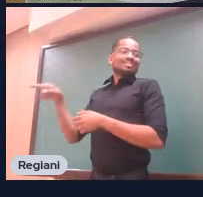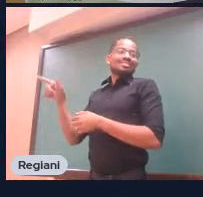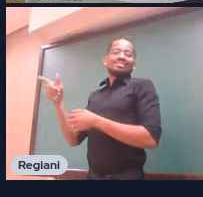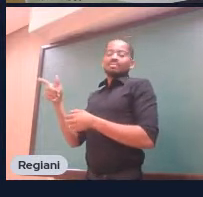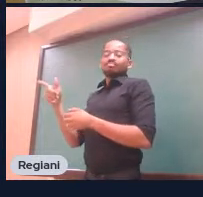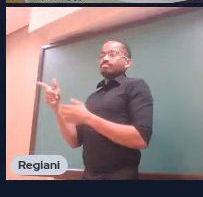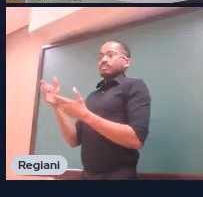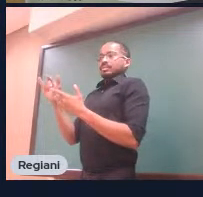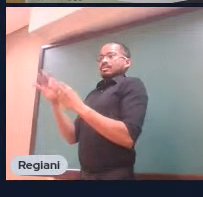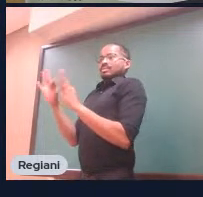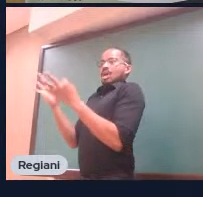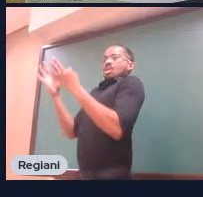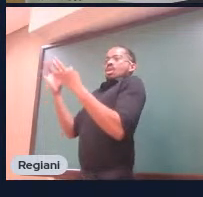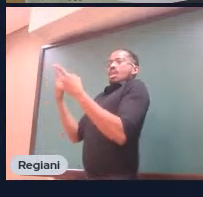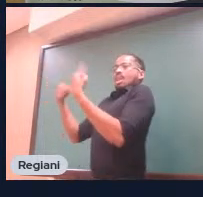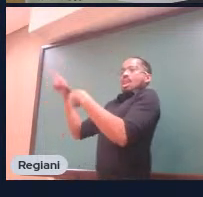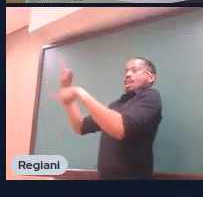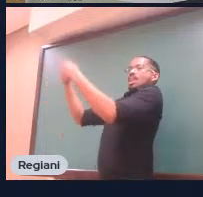and